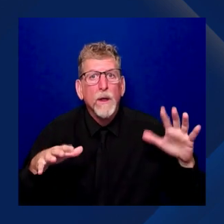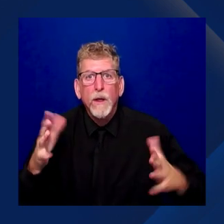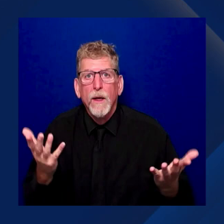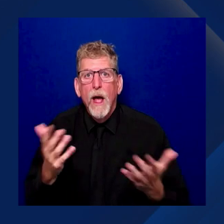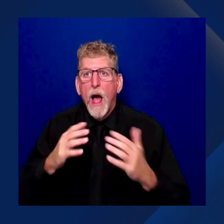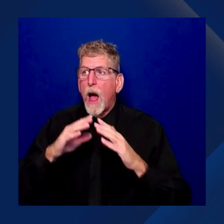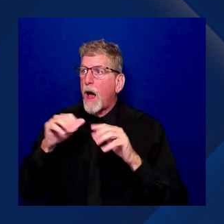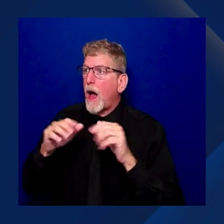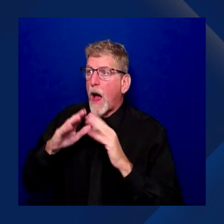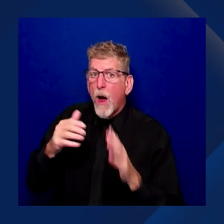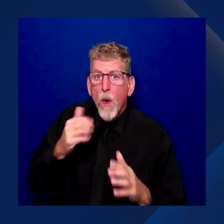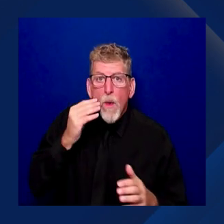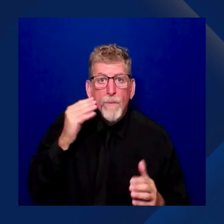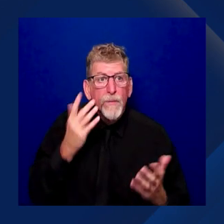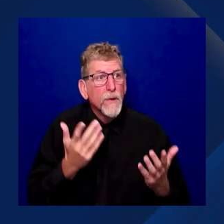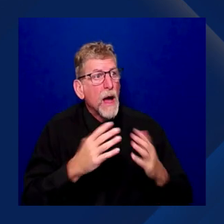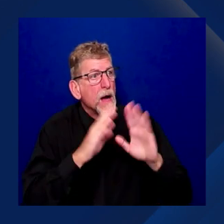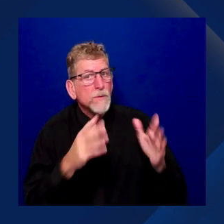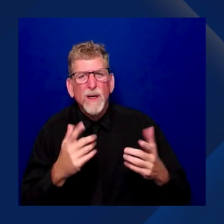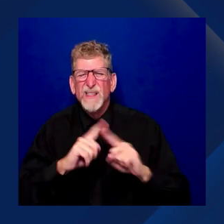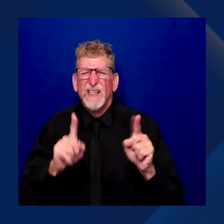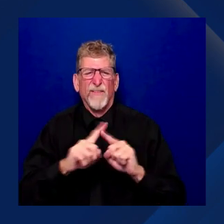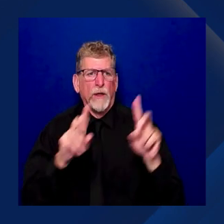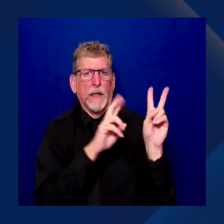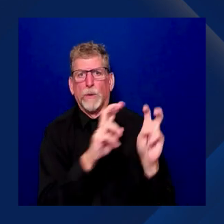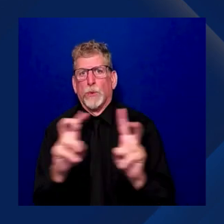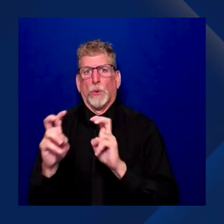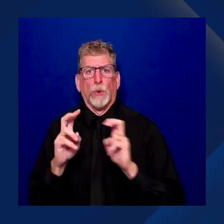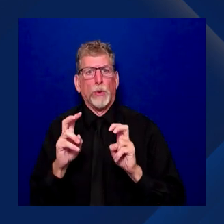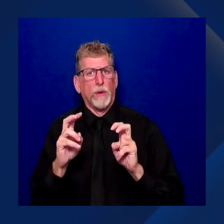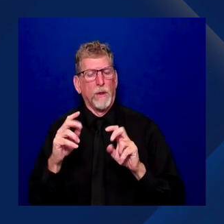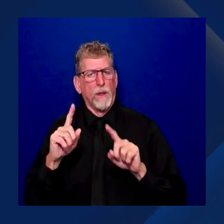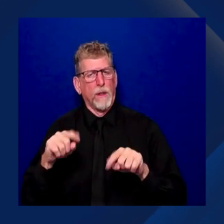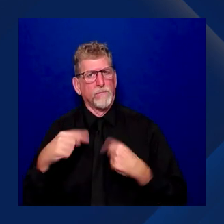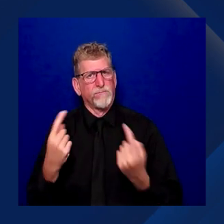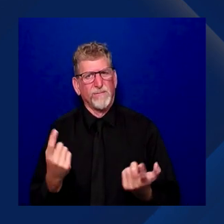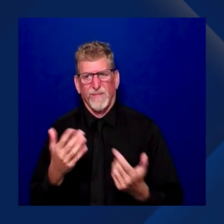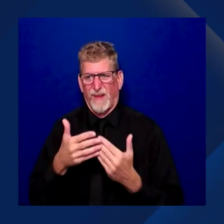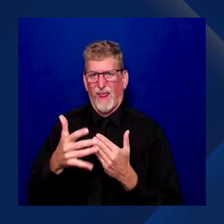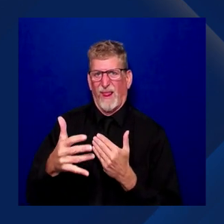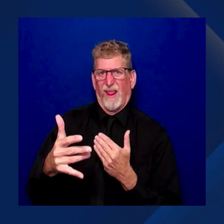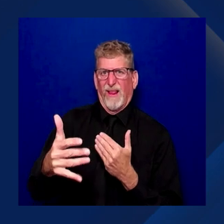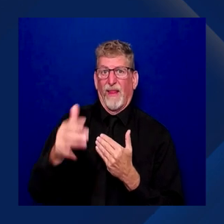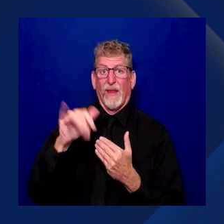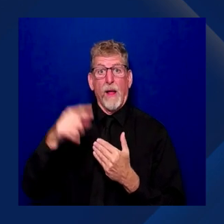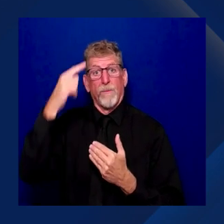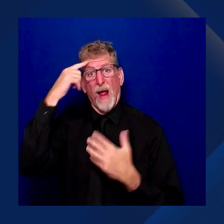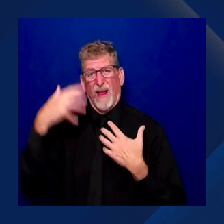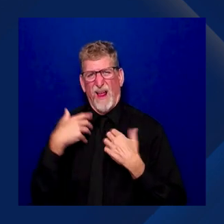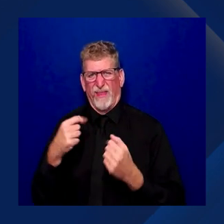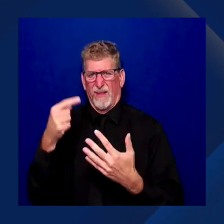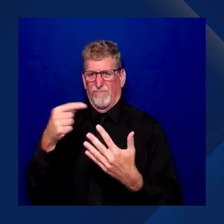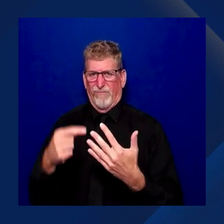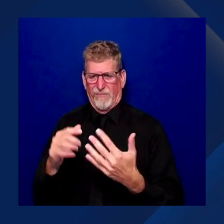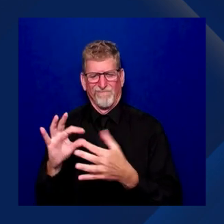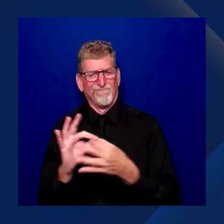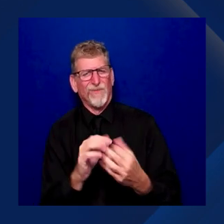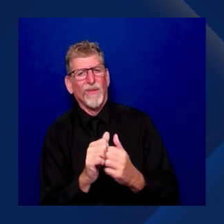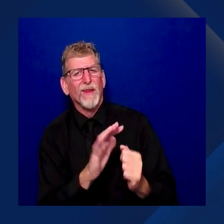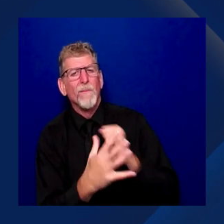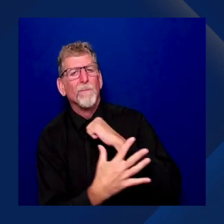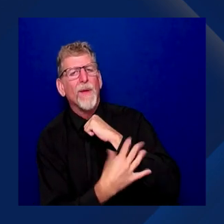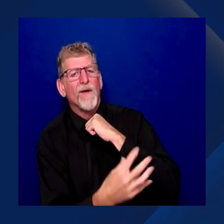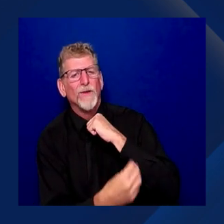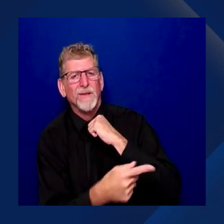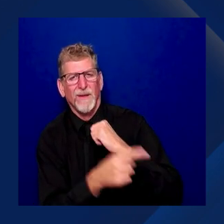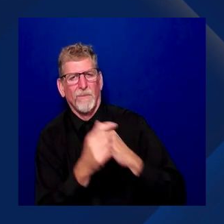with unemployment and poverty. These challenges are even more pronounced in low-income and Black households